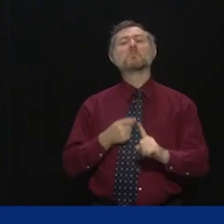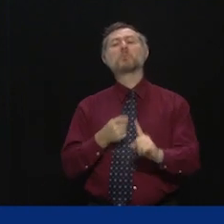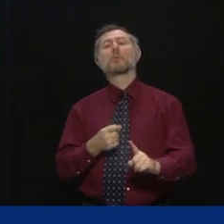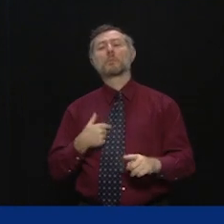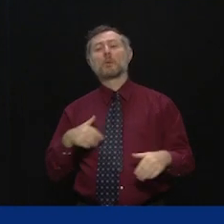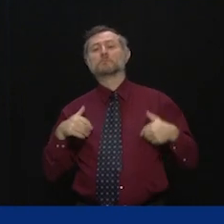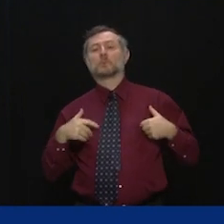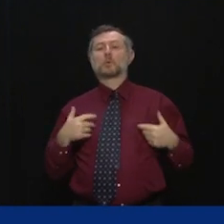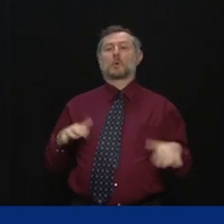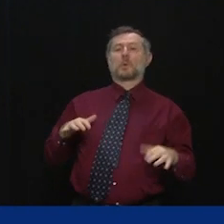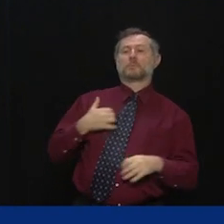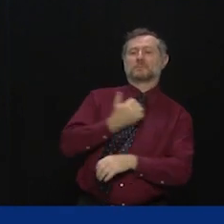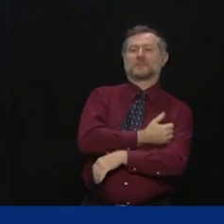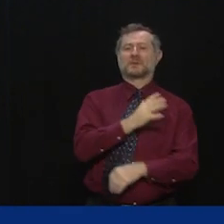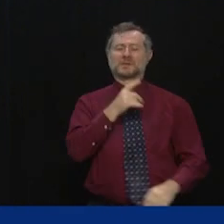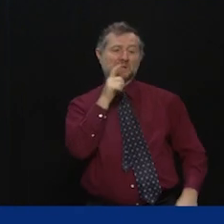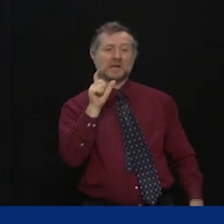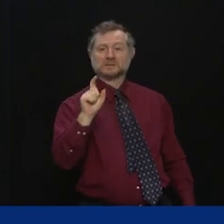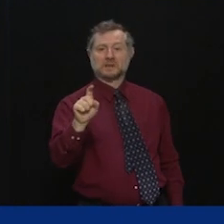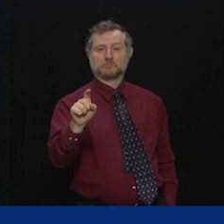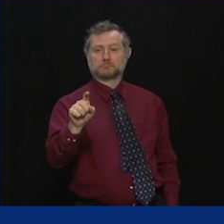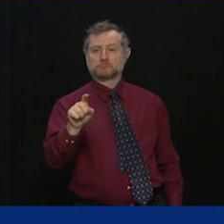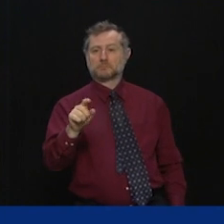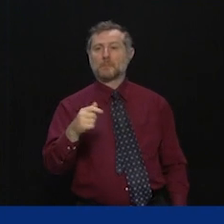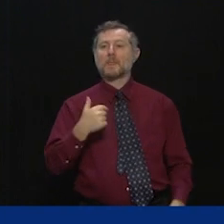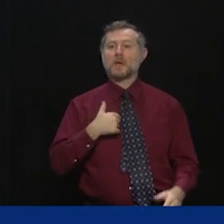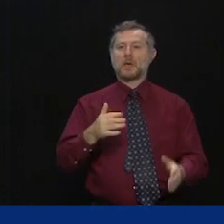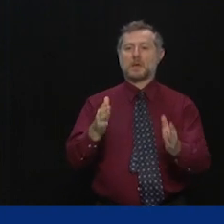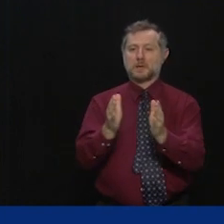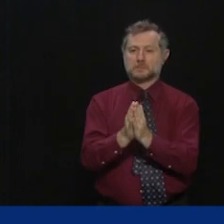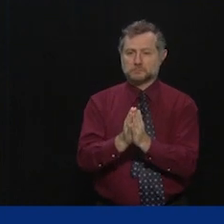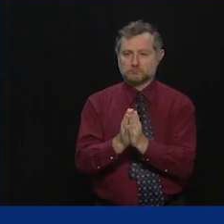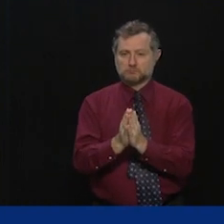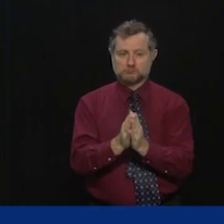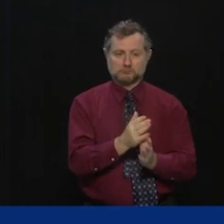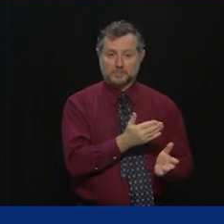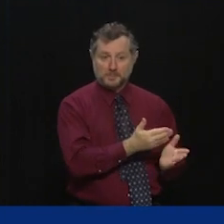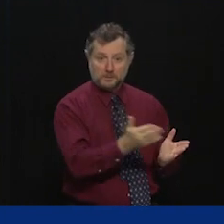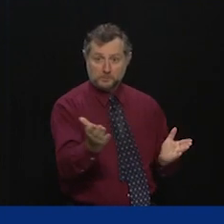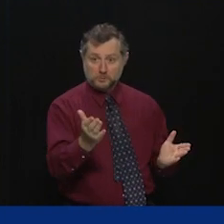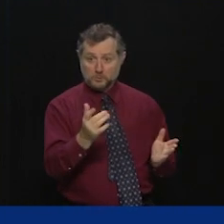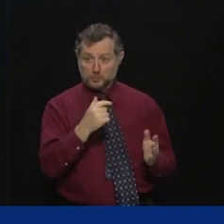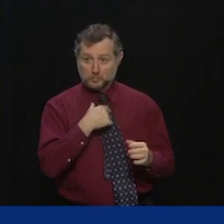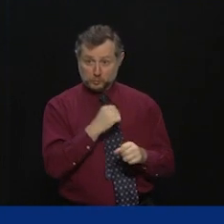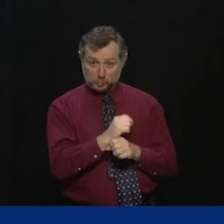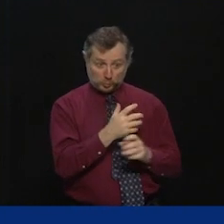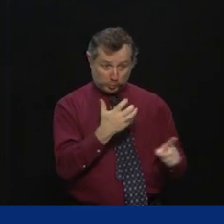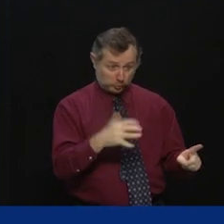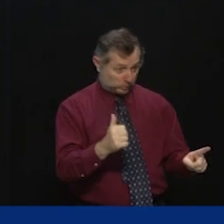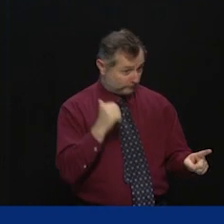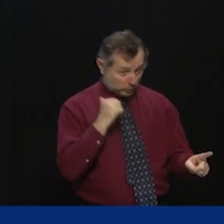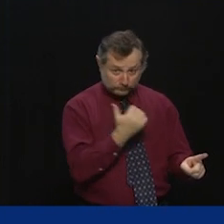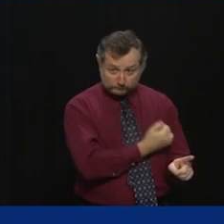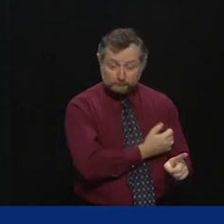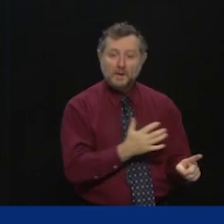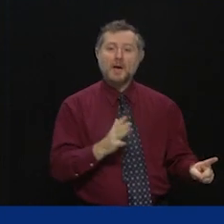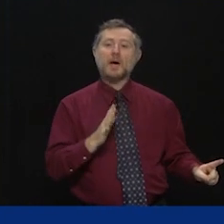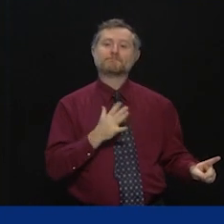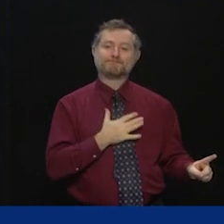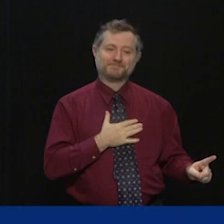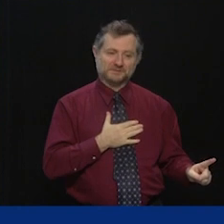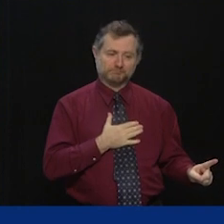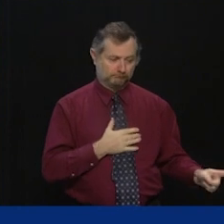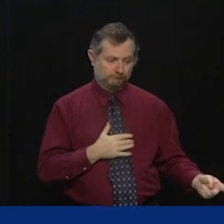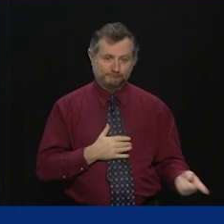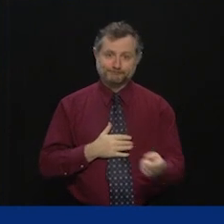I just want to appeal to the individuals to know that, your coworkers want you to do this. Don't make the burden heavier on them as well. But I'm